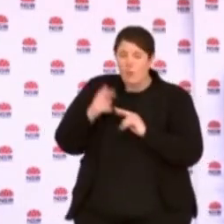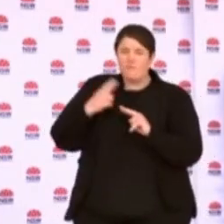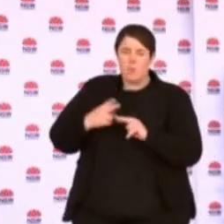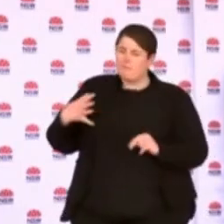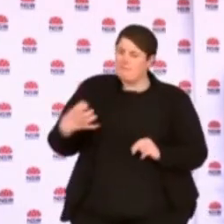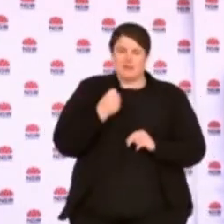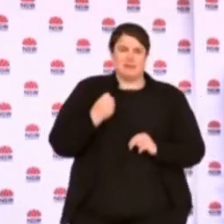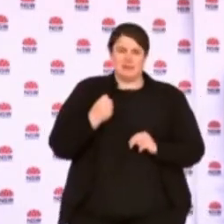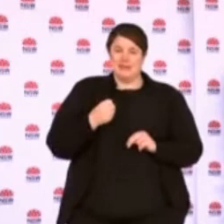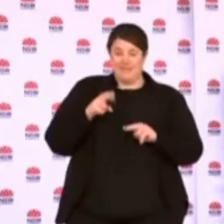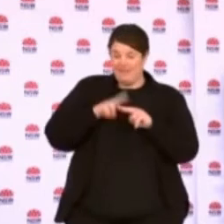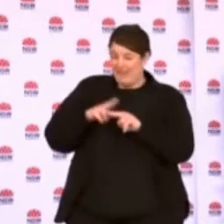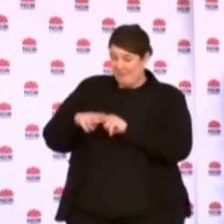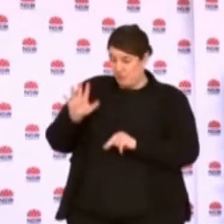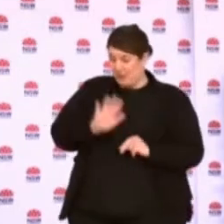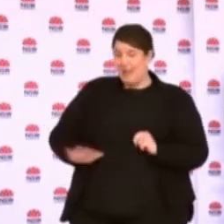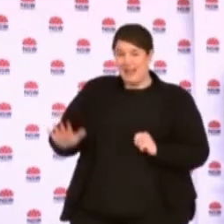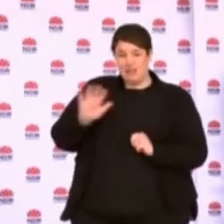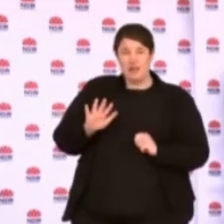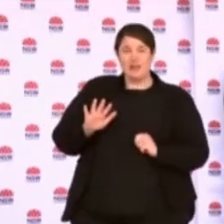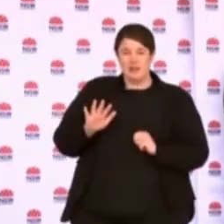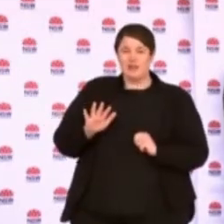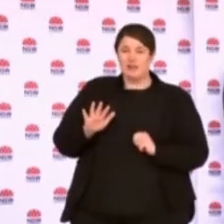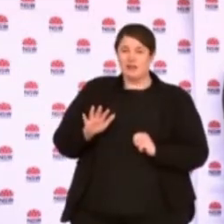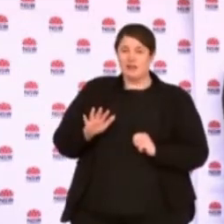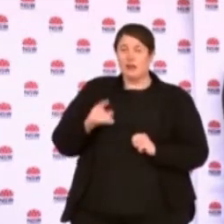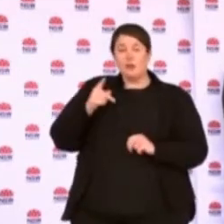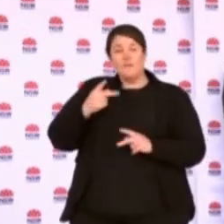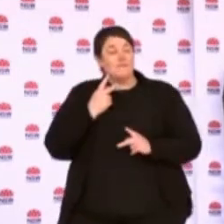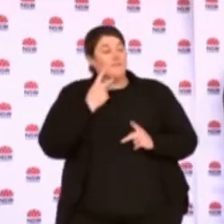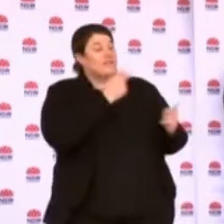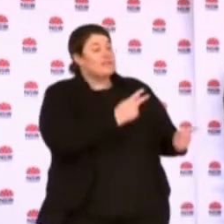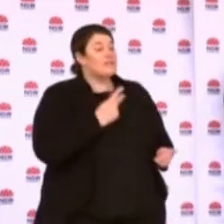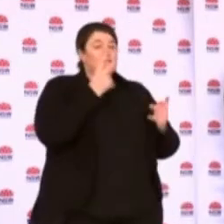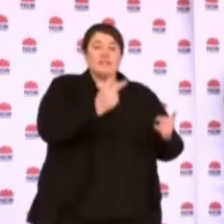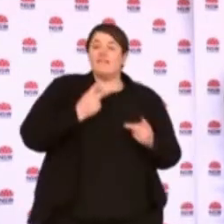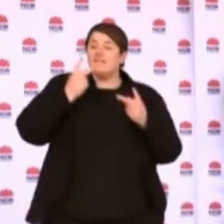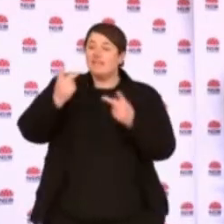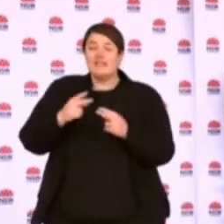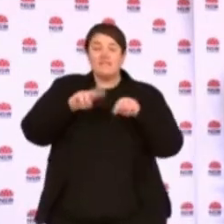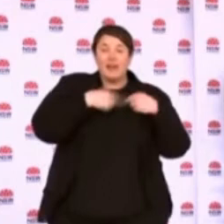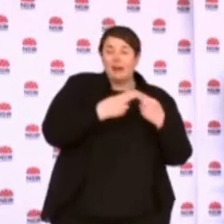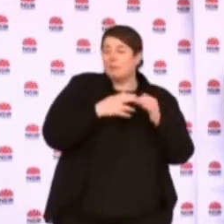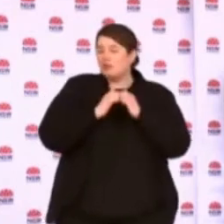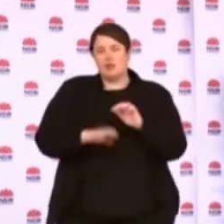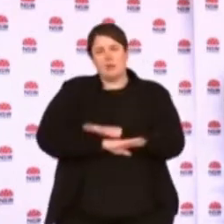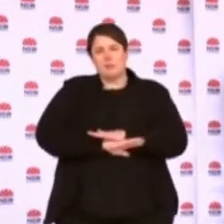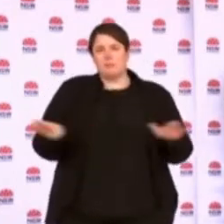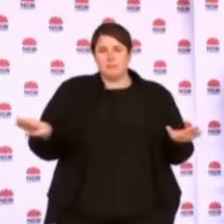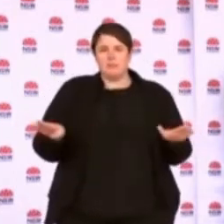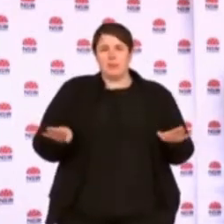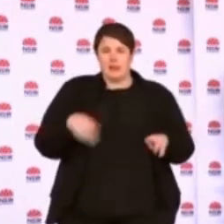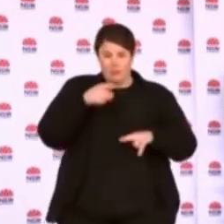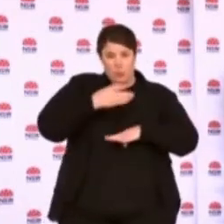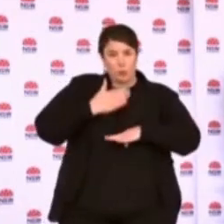in that, particularly the Fairfield local government area. Do not visit any other households. And if you're a worker,